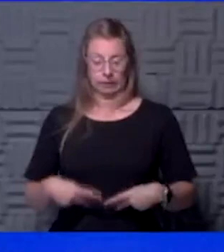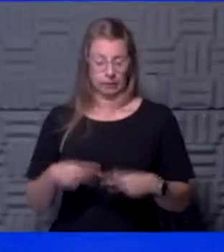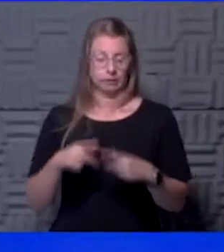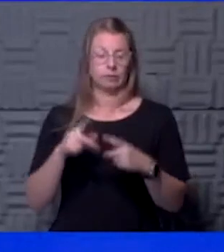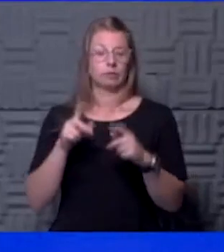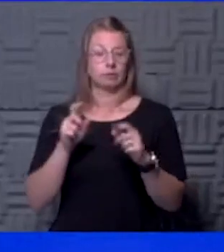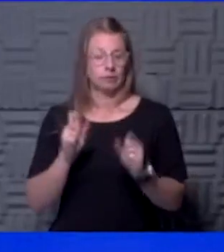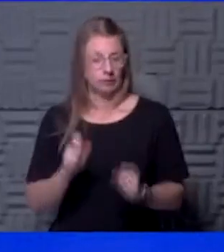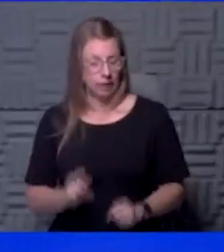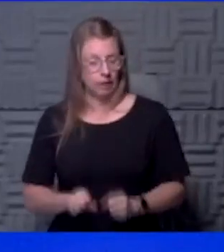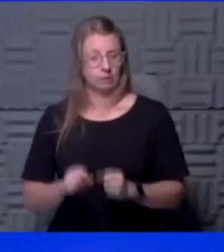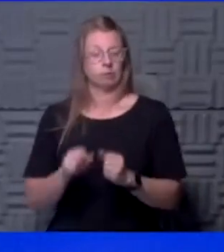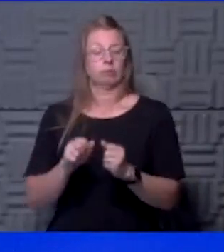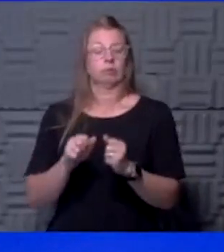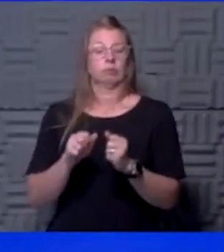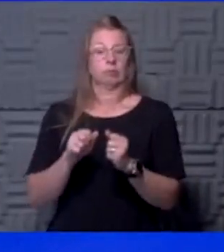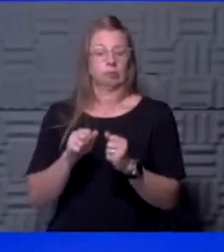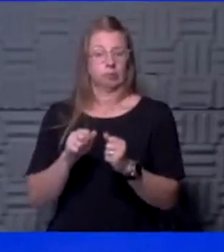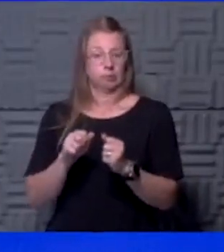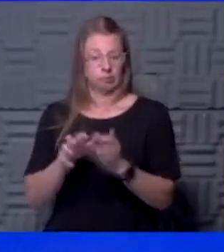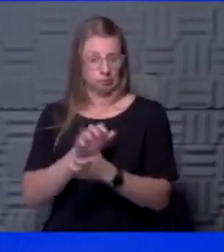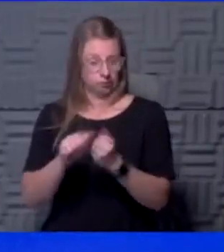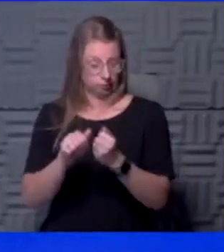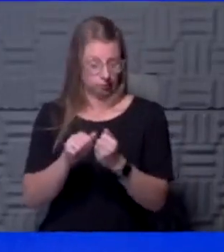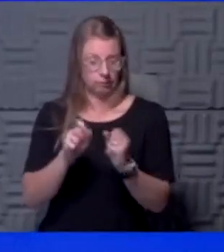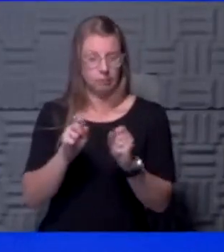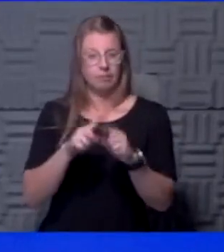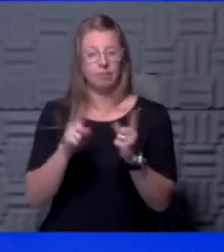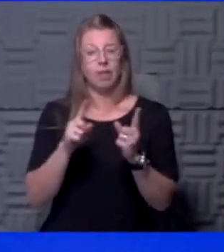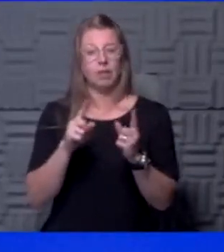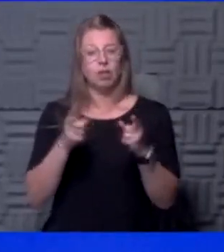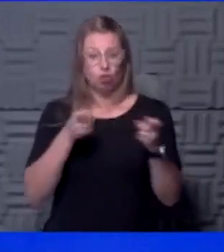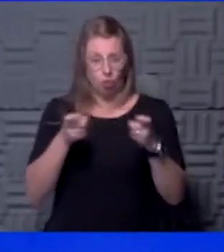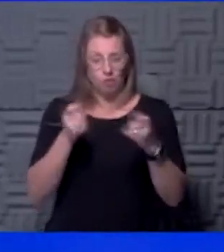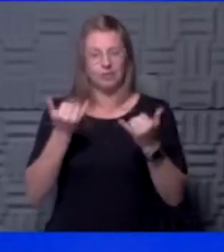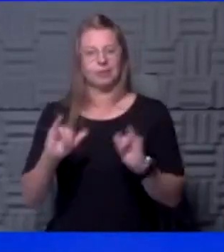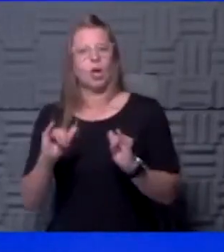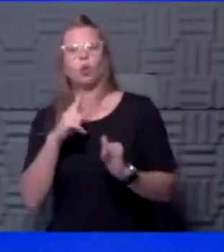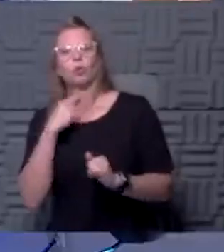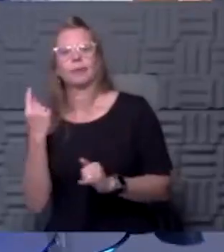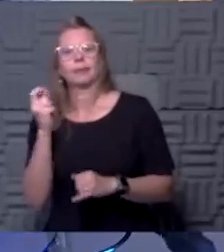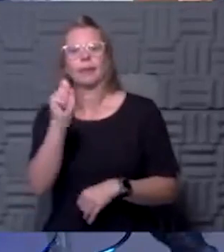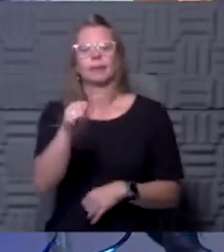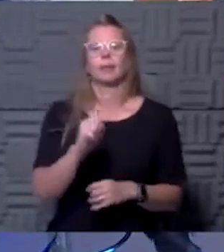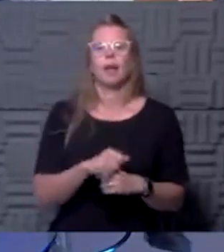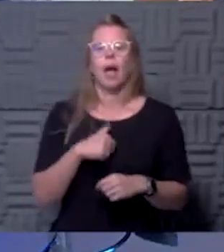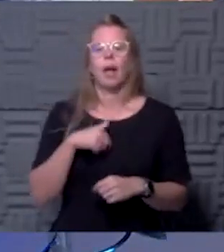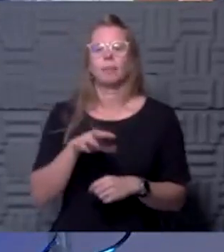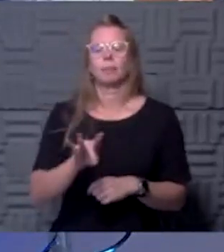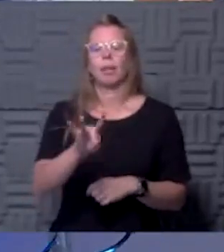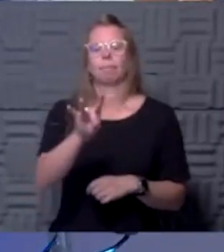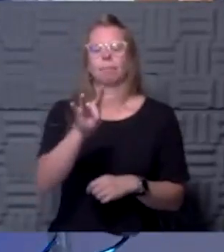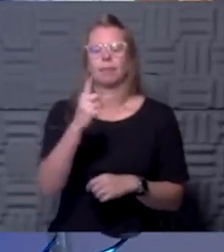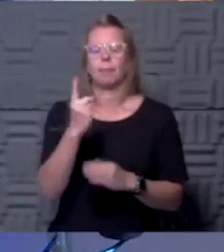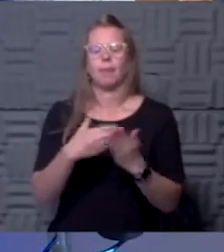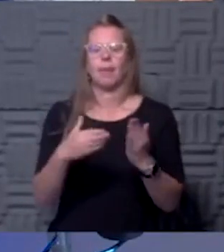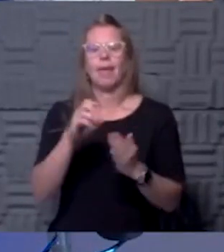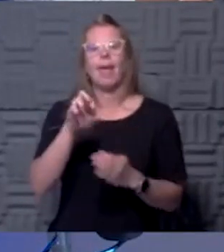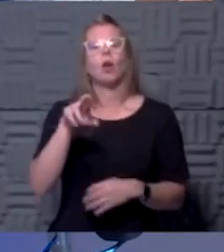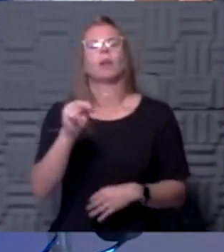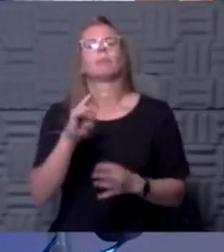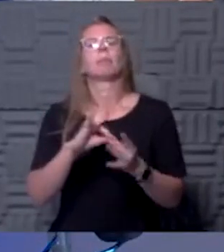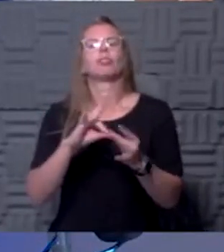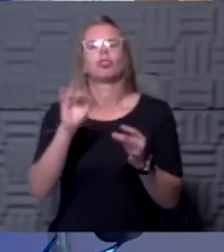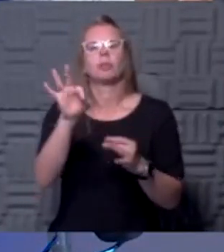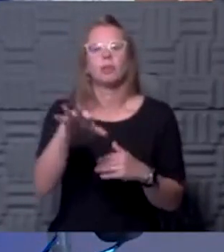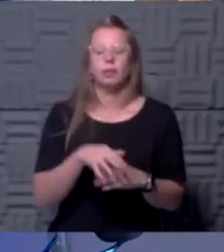So even if it is controlled, unfortunately, it is still considered a risk factor. I want to pick up on something Aaron mentioned, and I think,